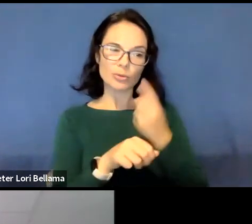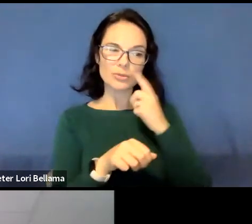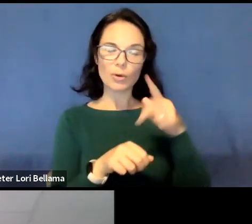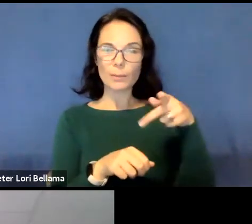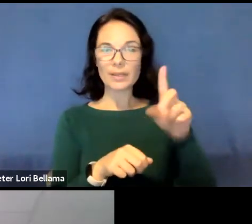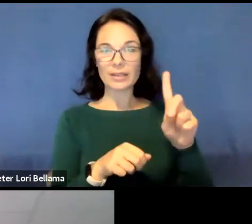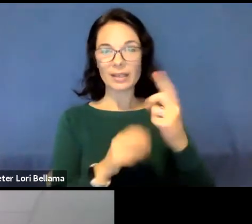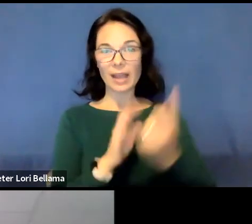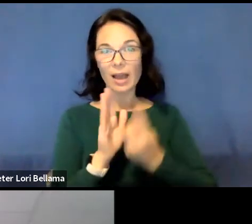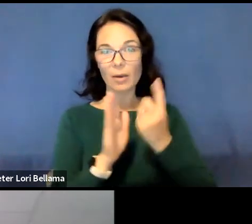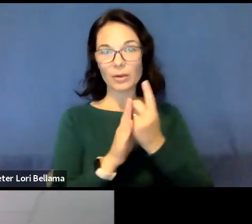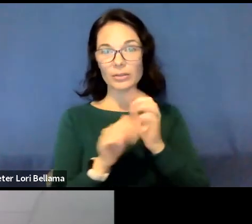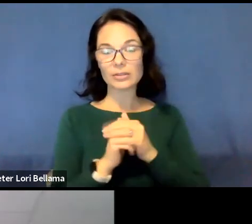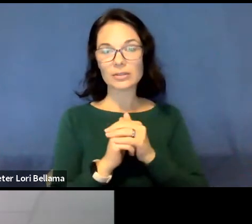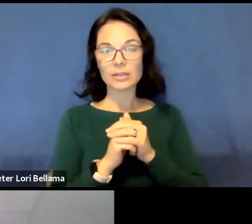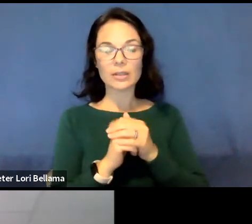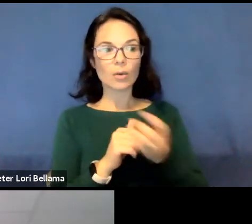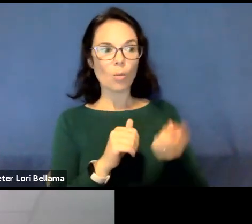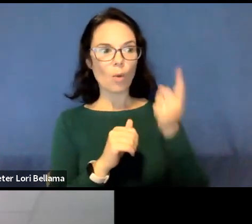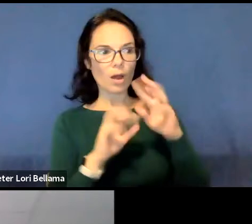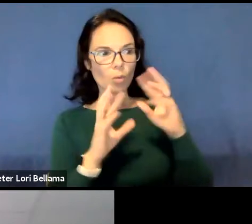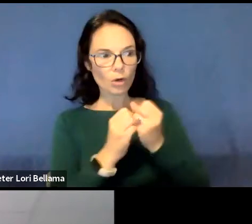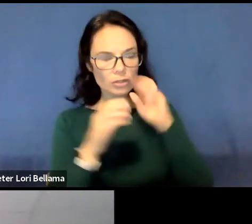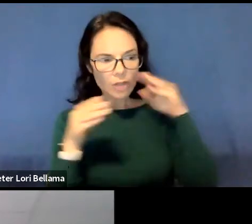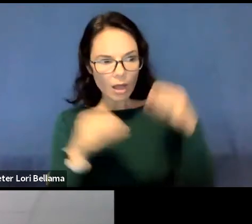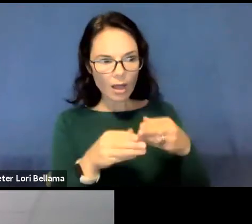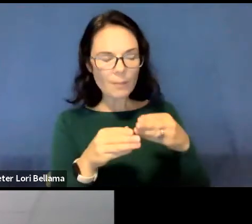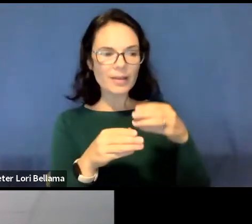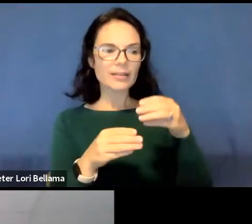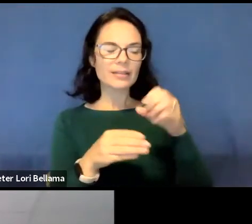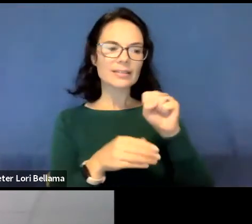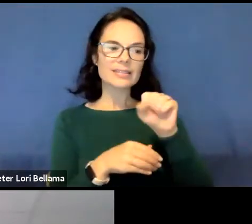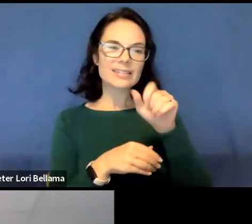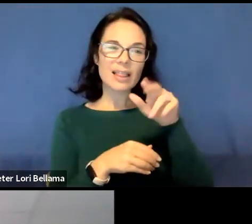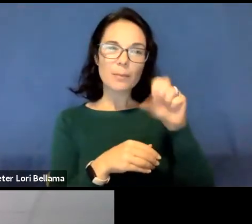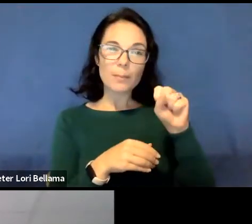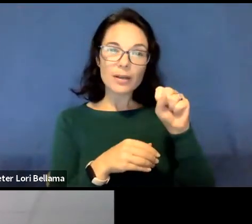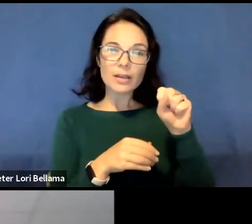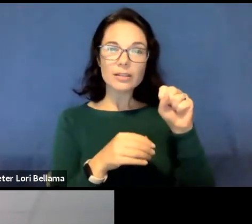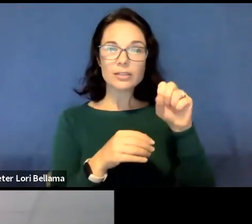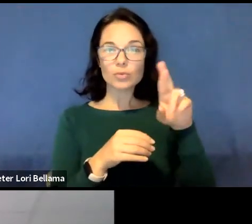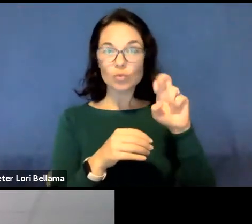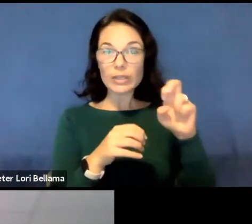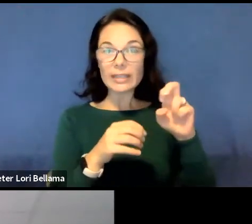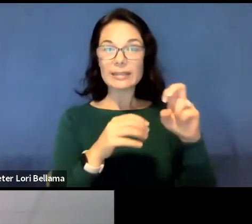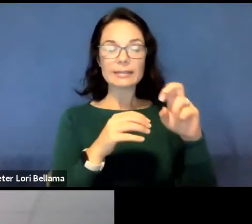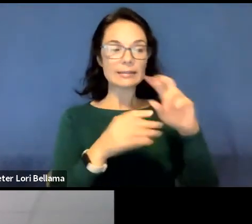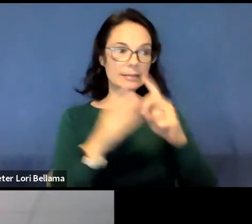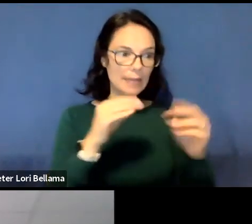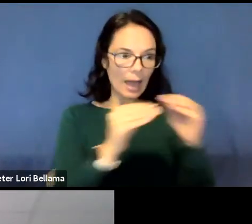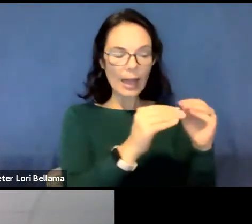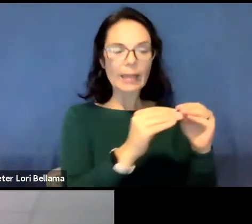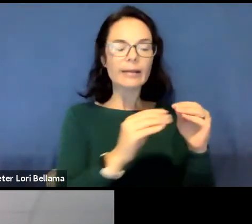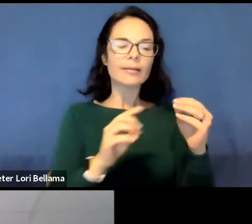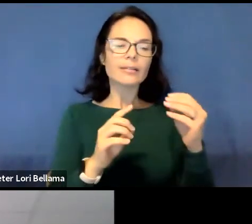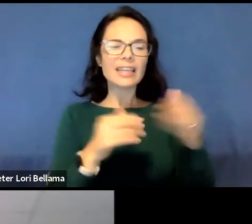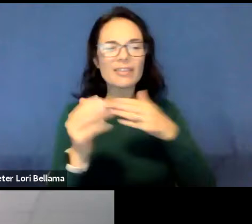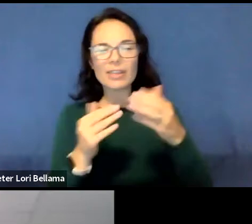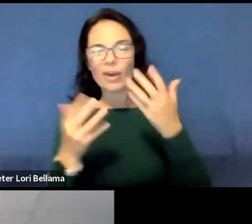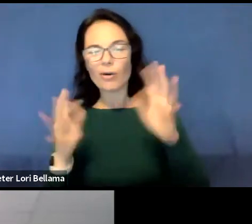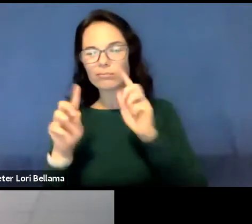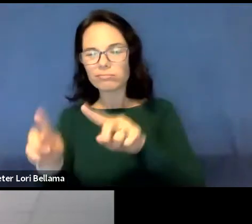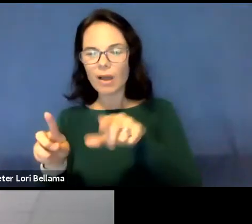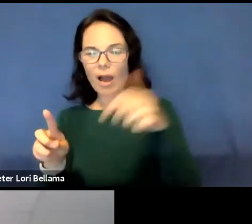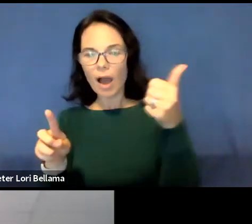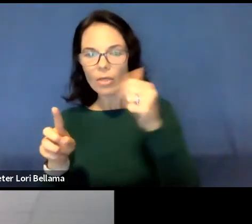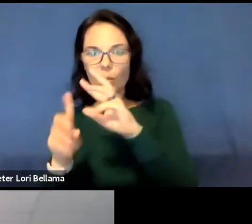the workshop that he did on syllabus redesign, even if you've already been to other workshops, every time you attend one of these workshops, this is something that